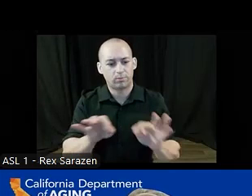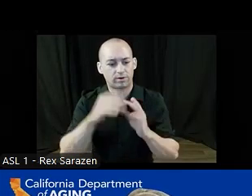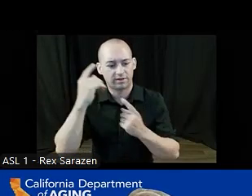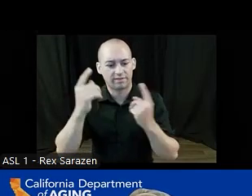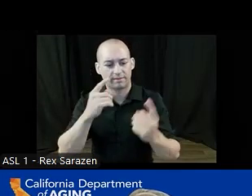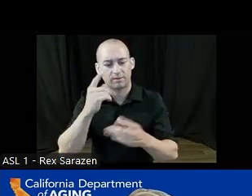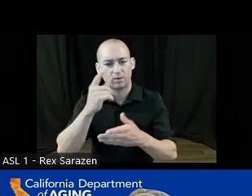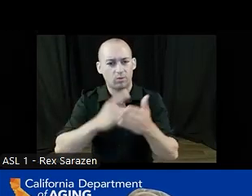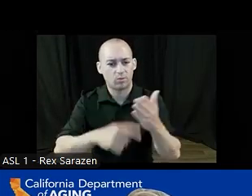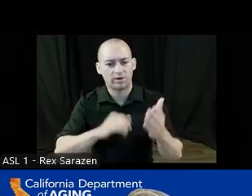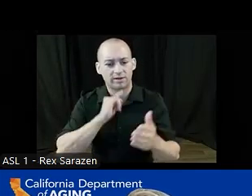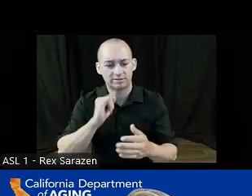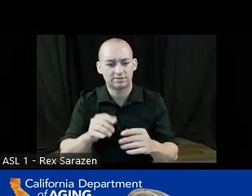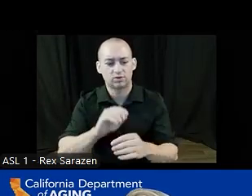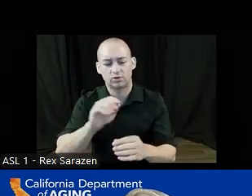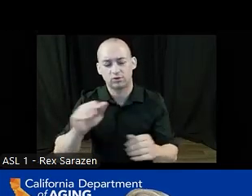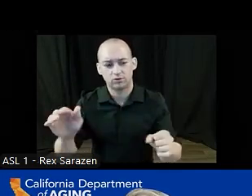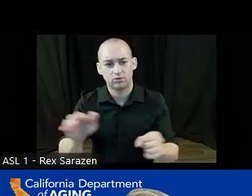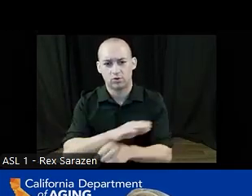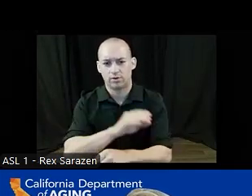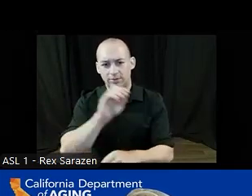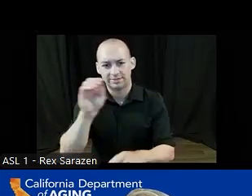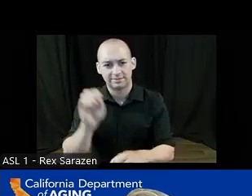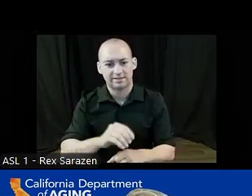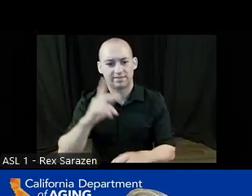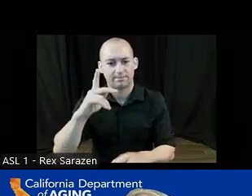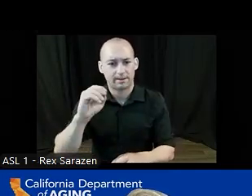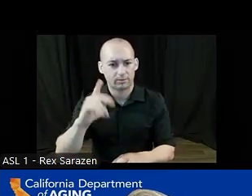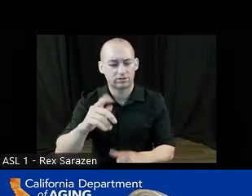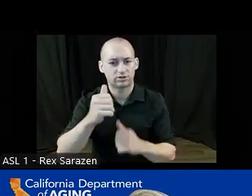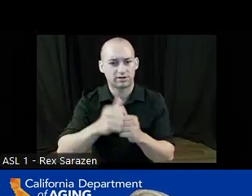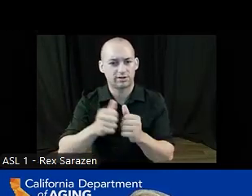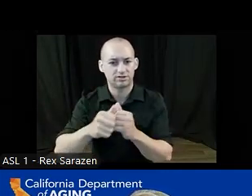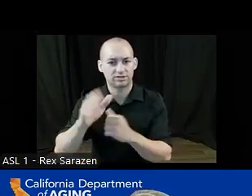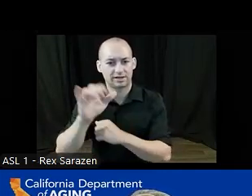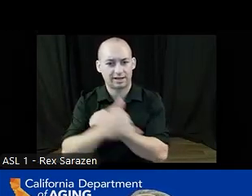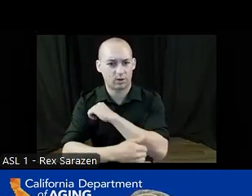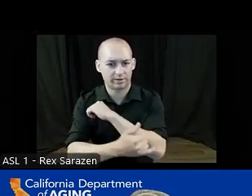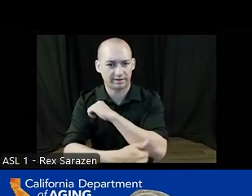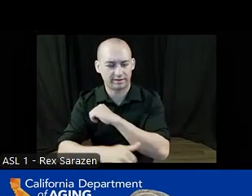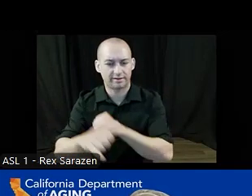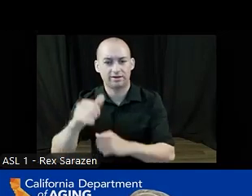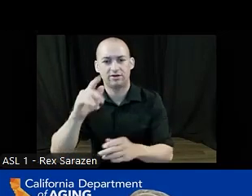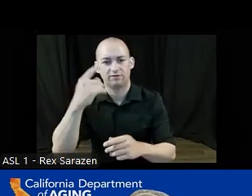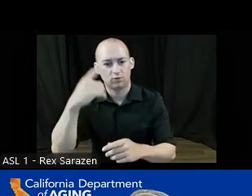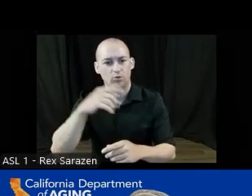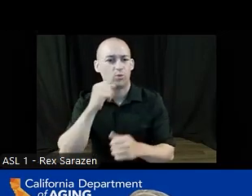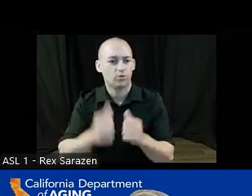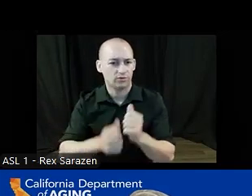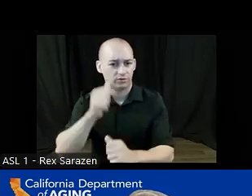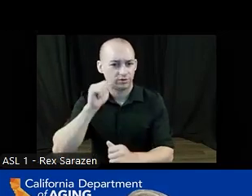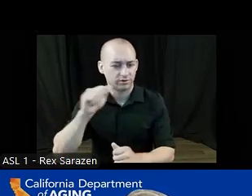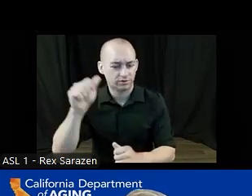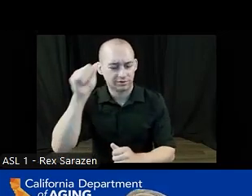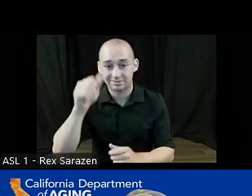the total percent of the population by county of older adults. So really striking in some areas of the